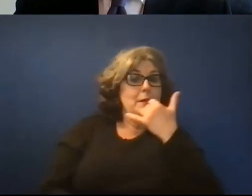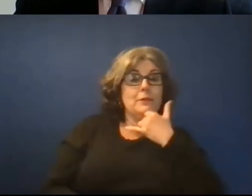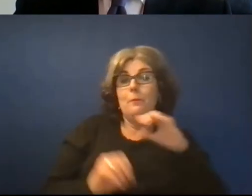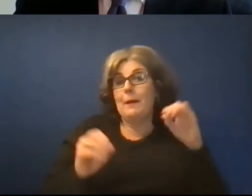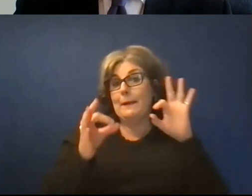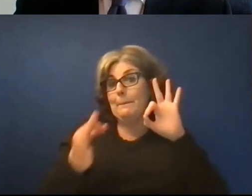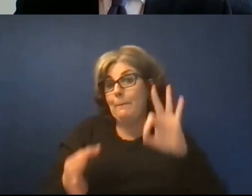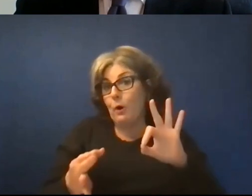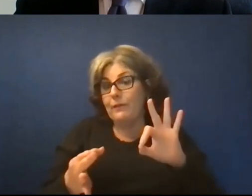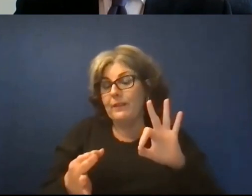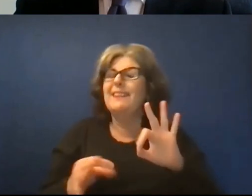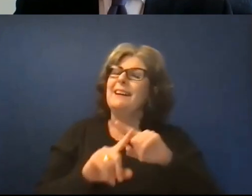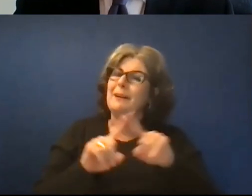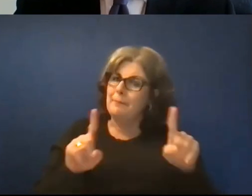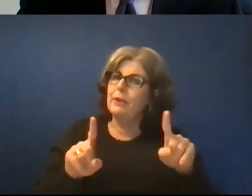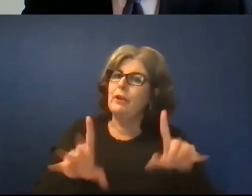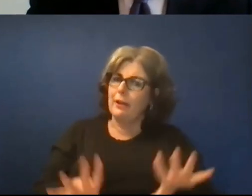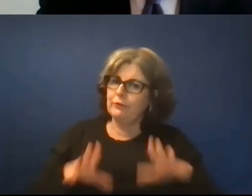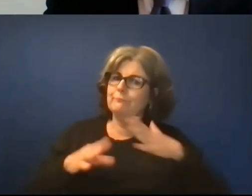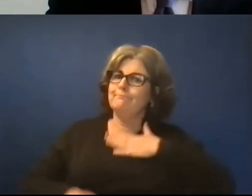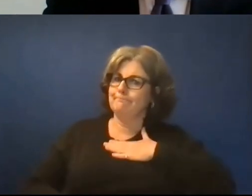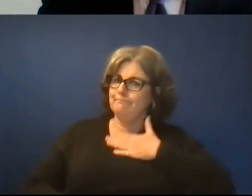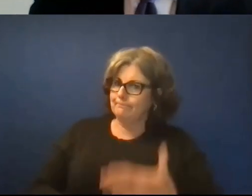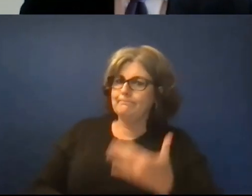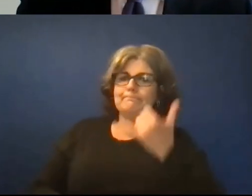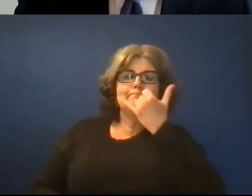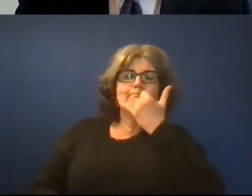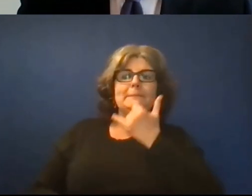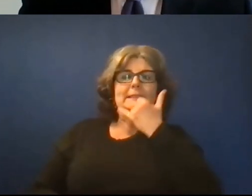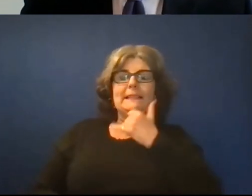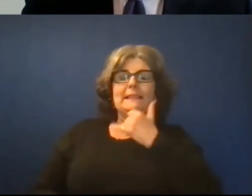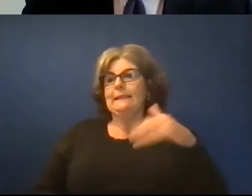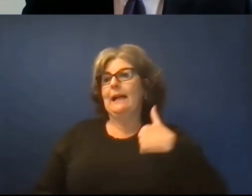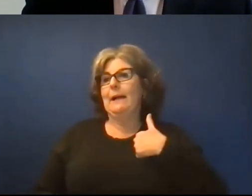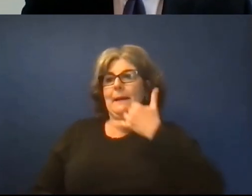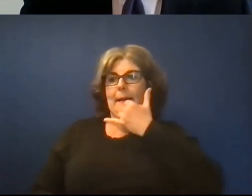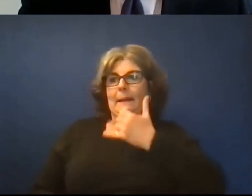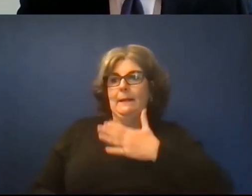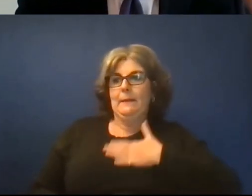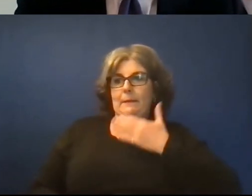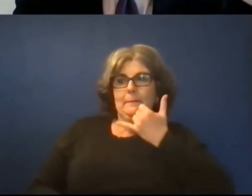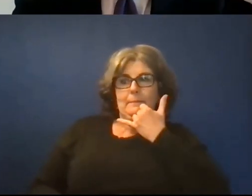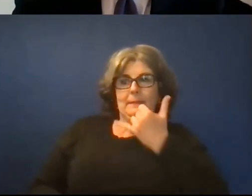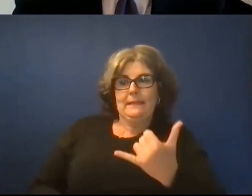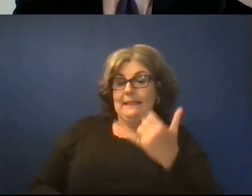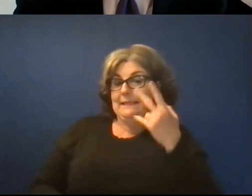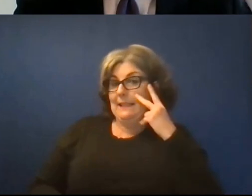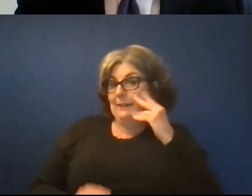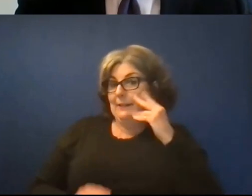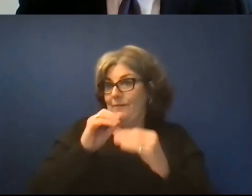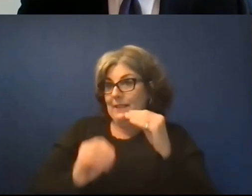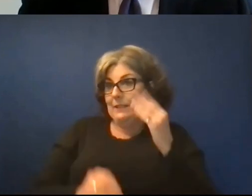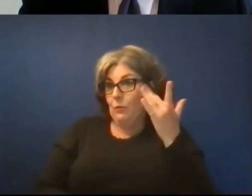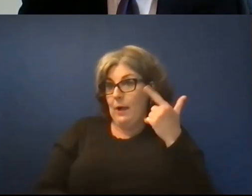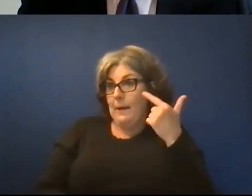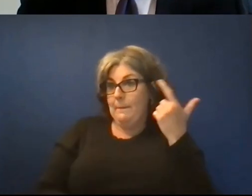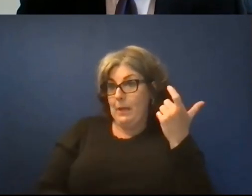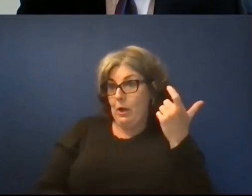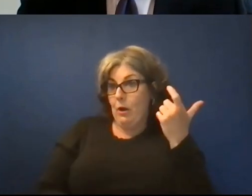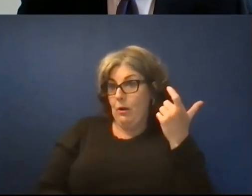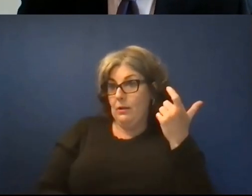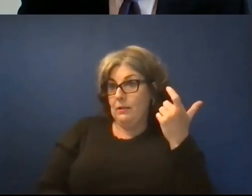but if you make a mistake, own up to it. Let someone know that you made a mistake to see if they can help you fix it. Because again, especially